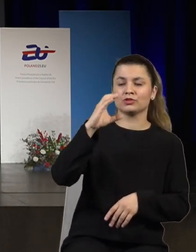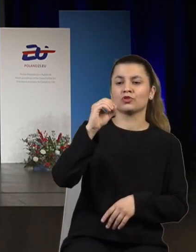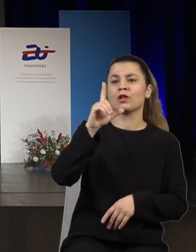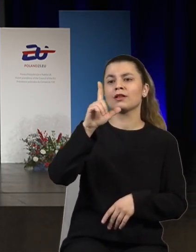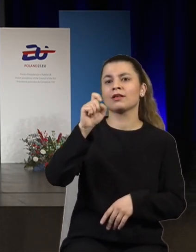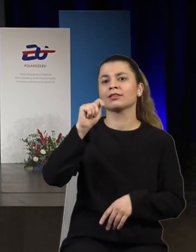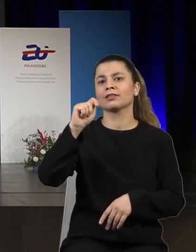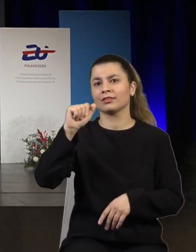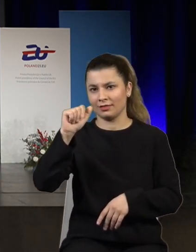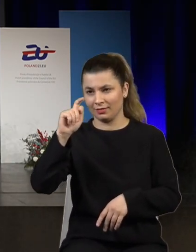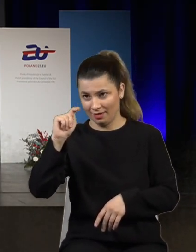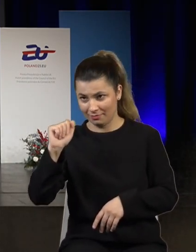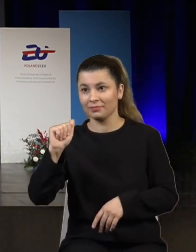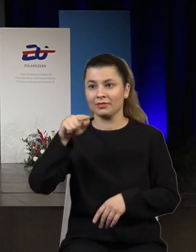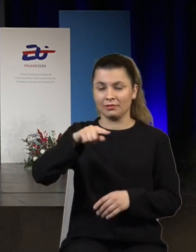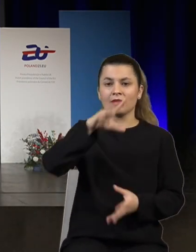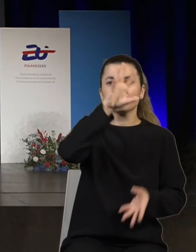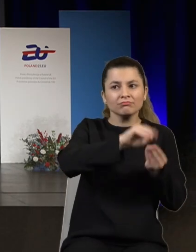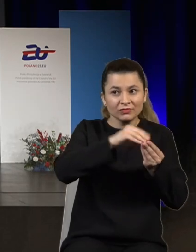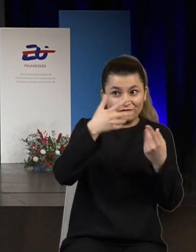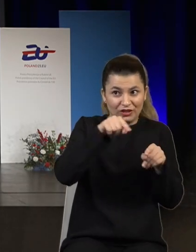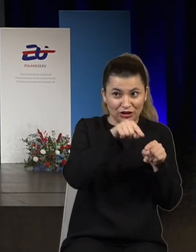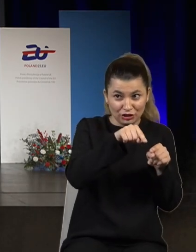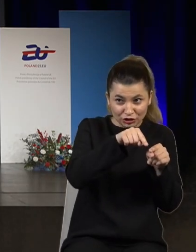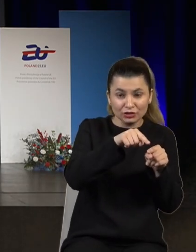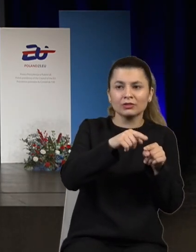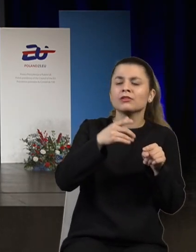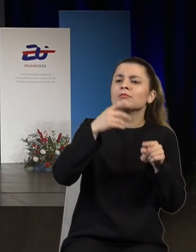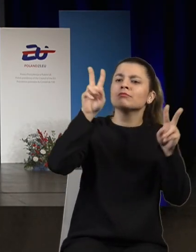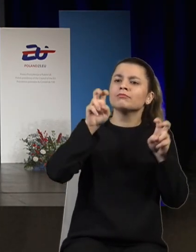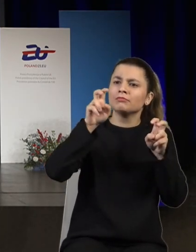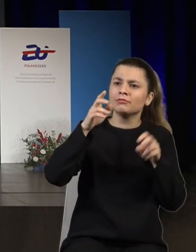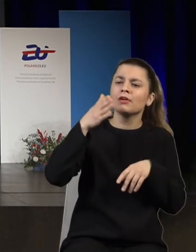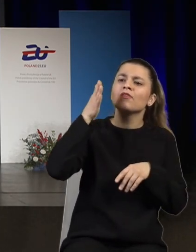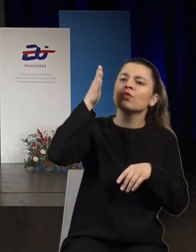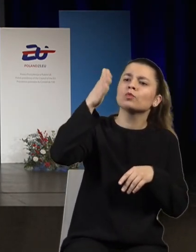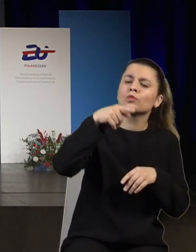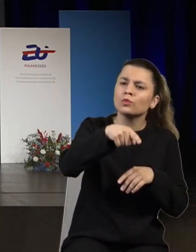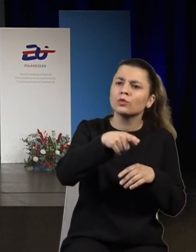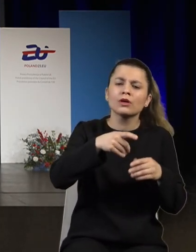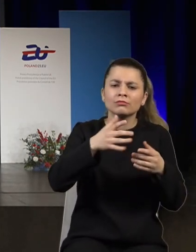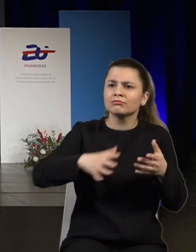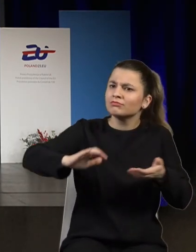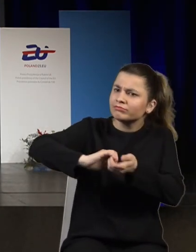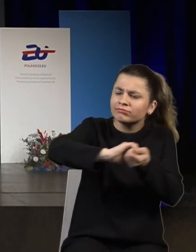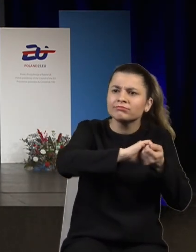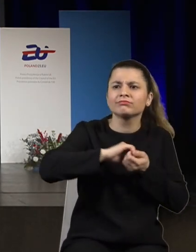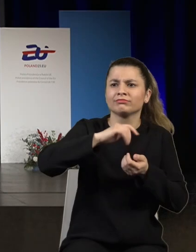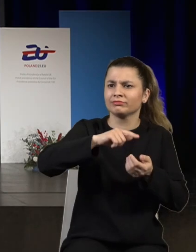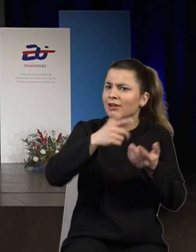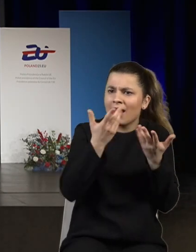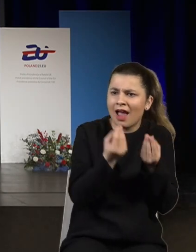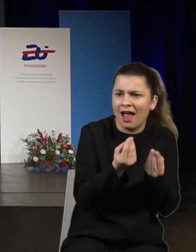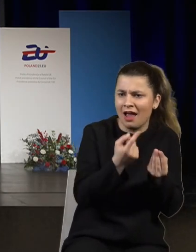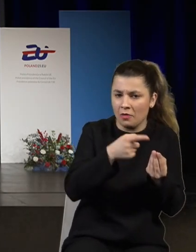the author wrote in that report is actually that the diagnosis